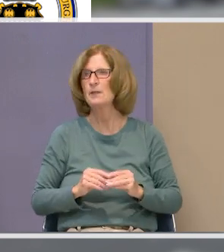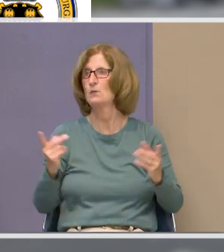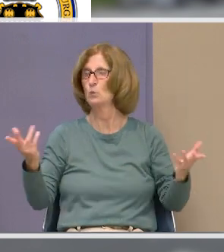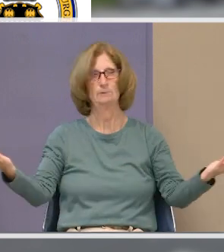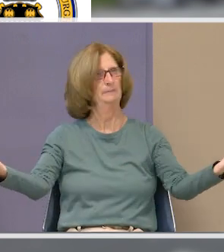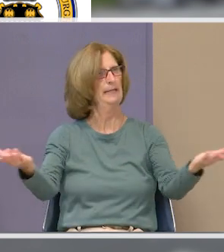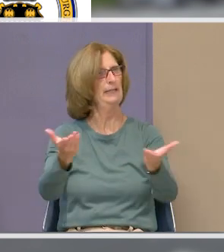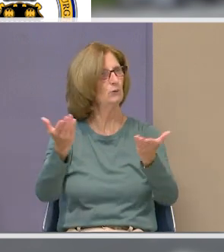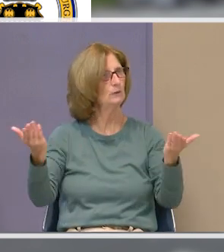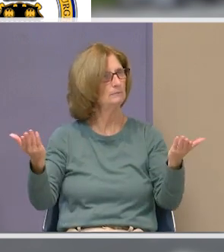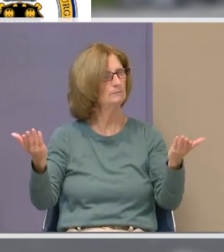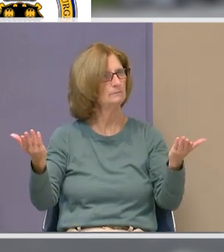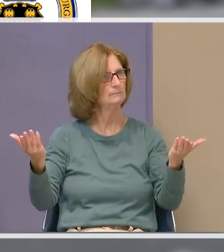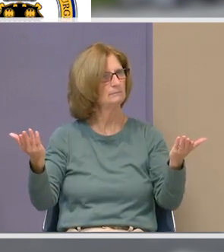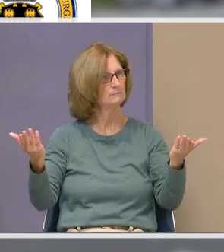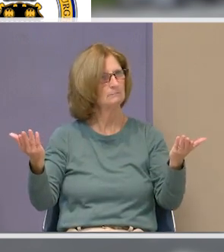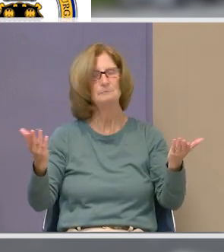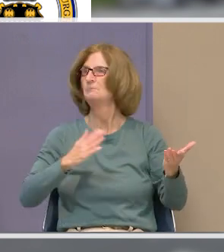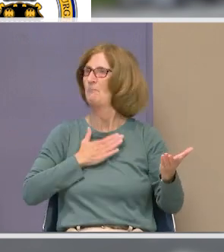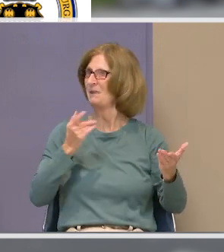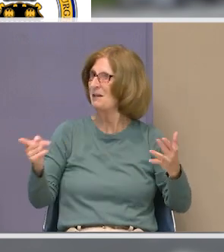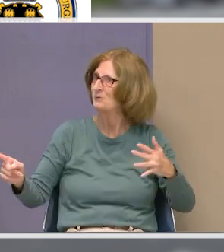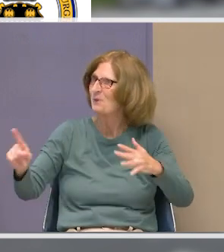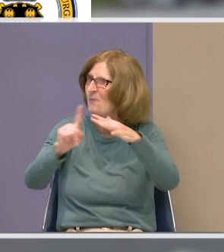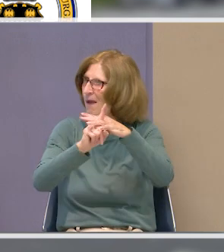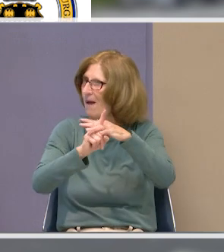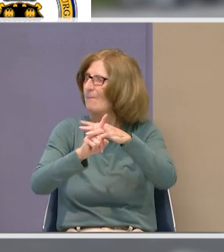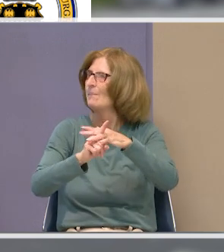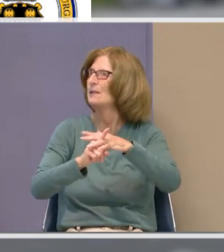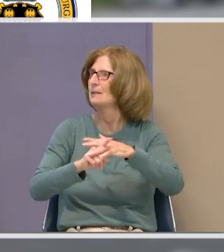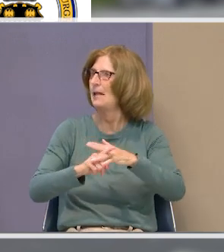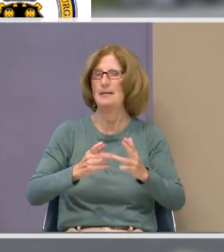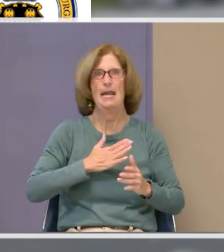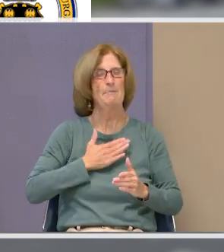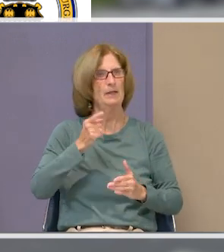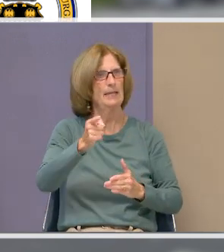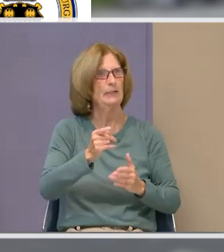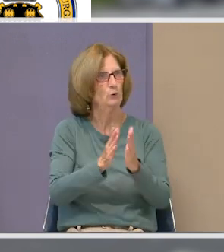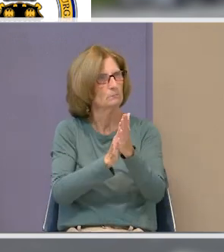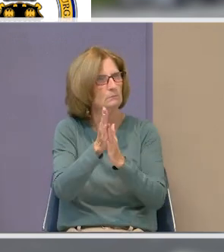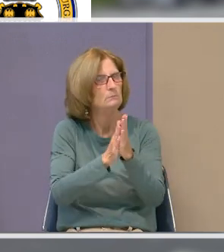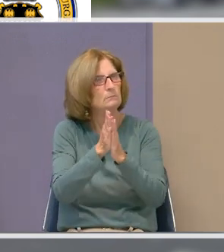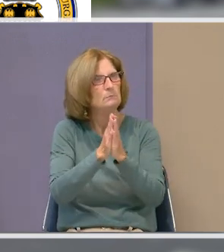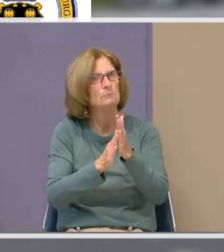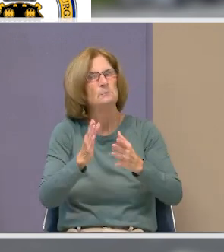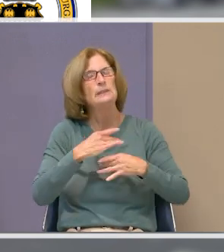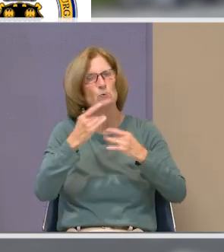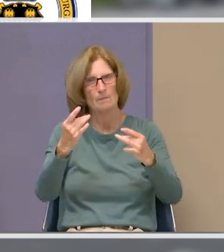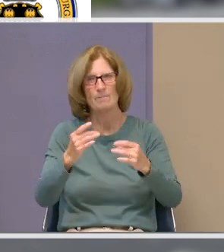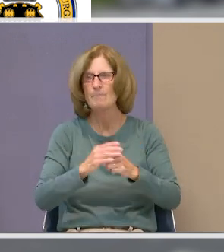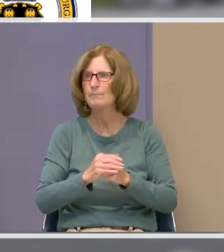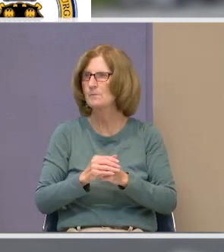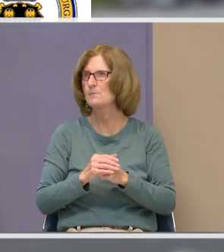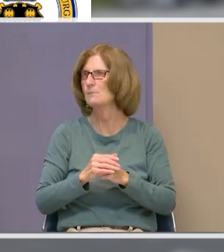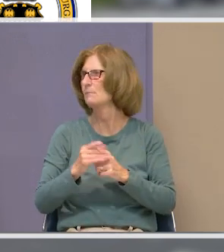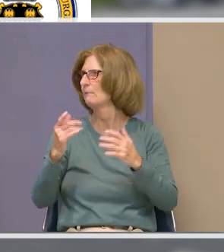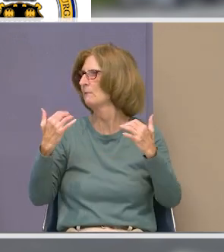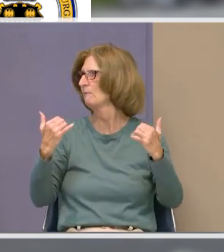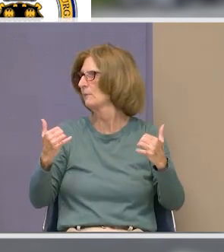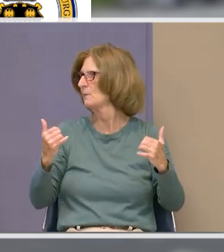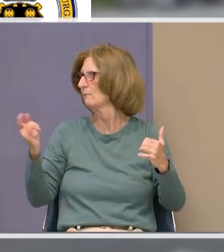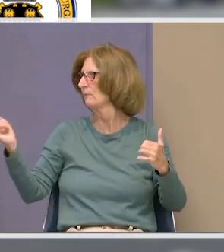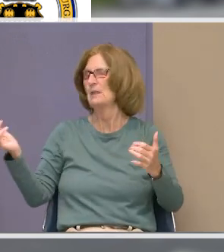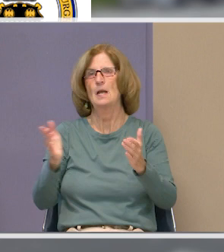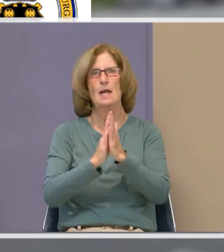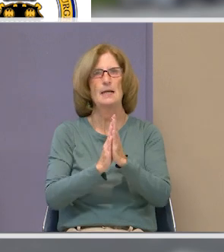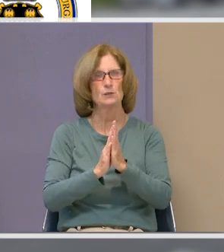space. We're glad you're here, glad you are here to provide input on this project. With that, I think I'll hand it over